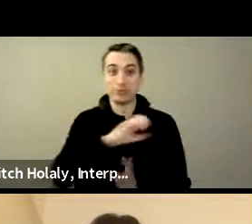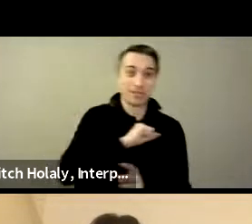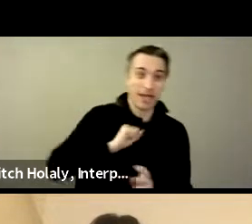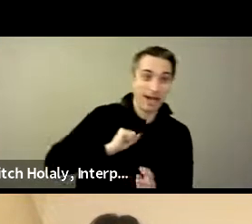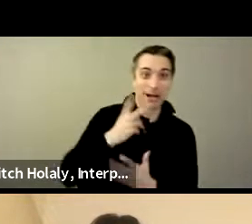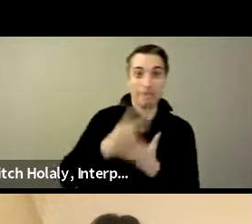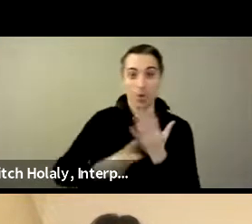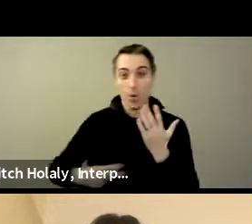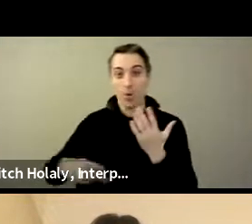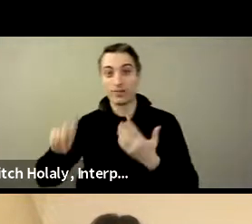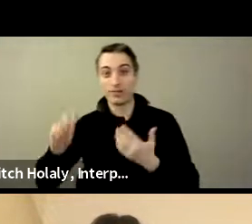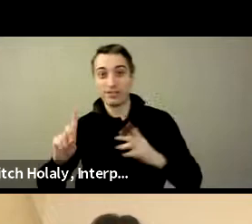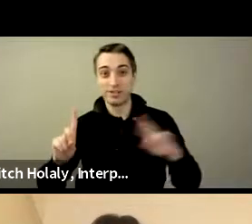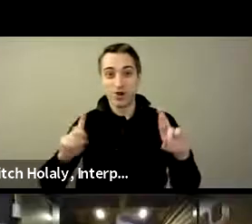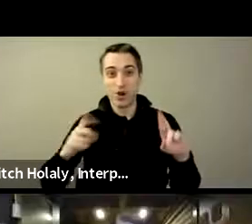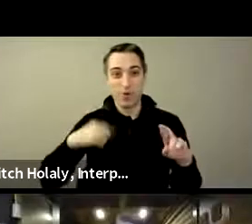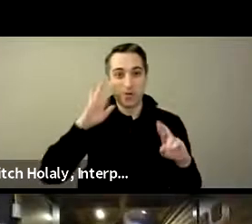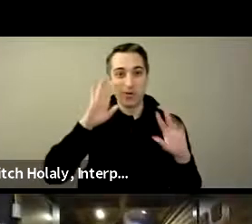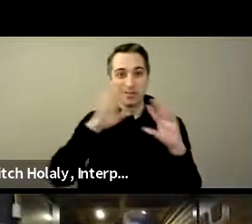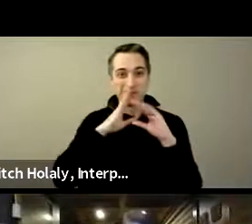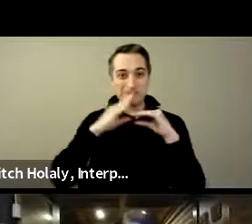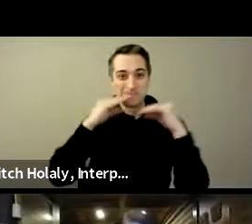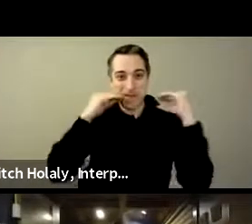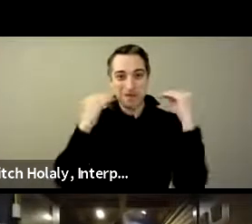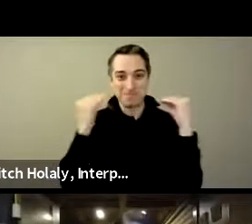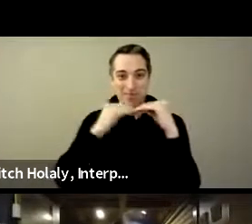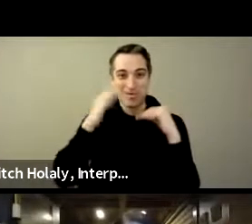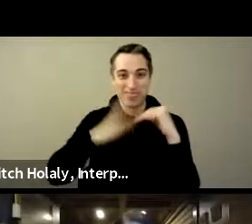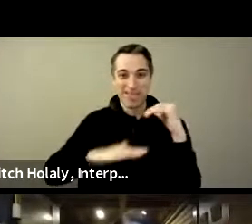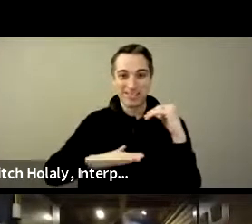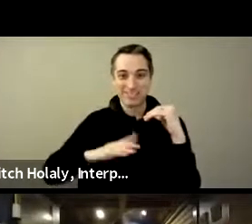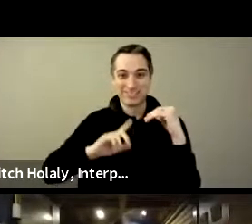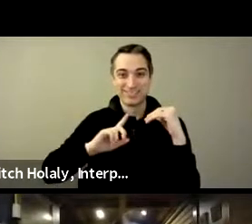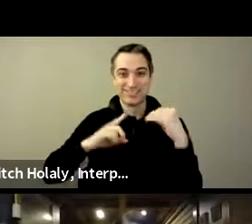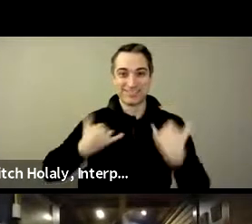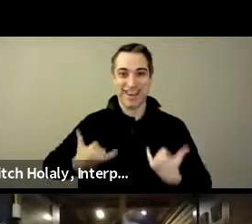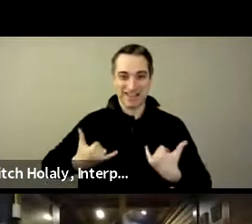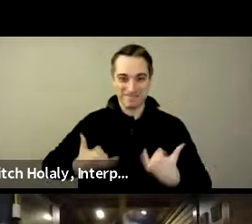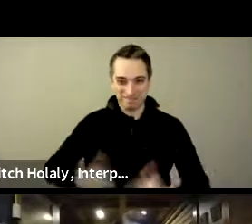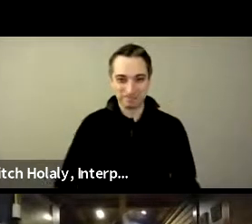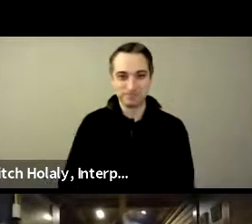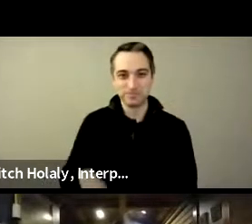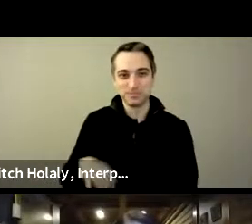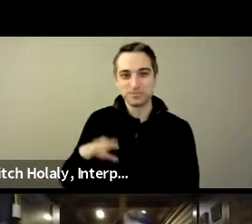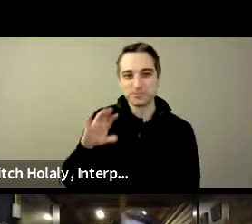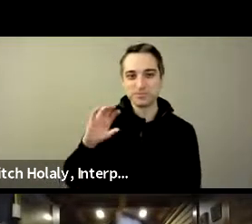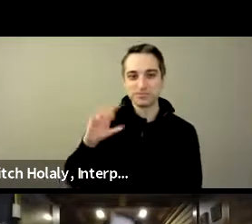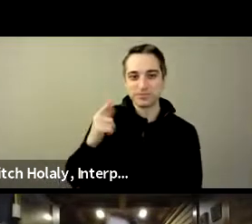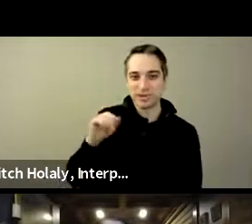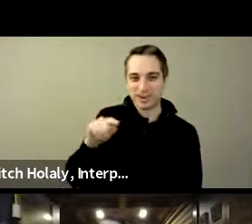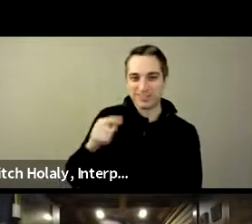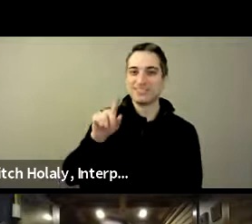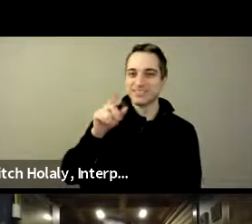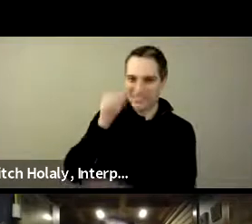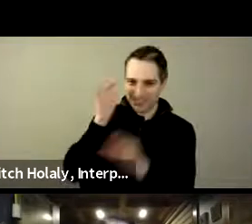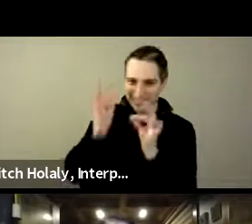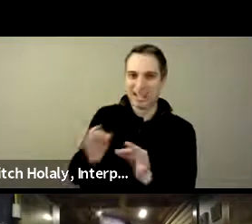guess we'll be smiling even more than we are today. Exactly. From thank your you. Lips, sir.